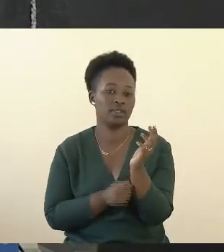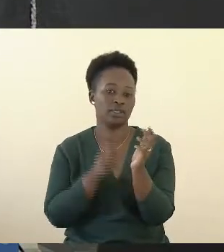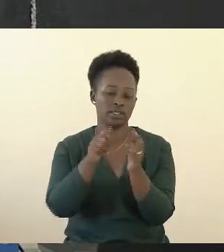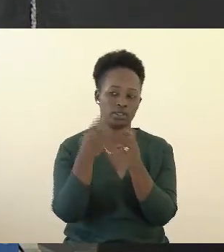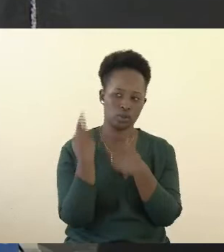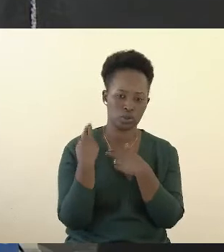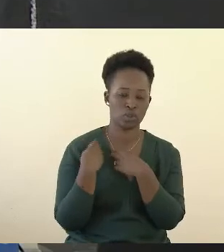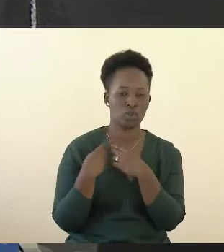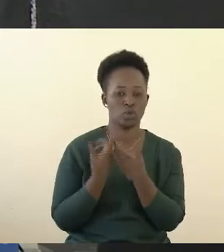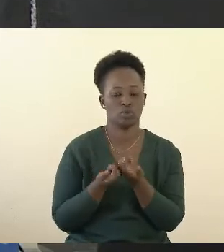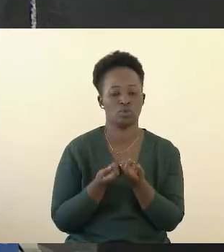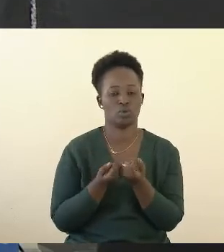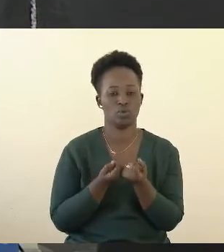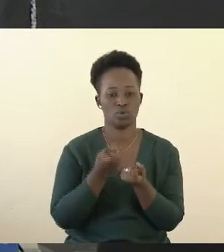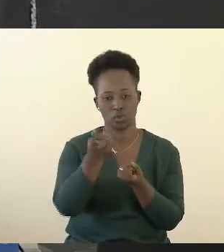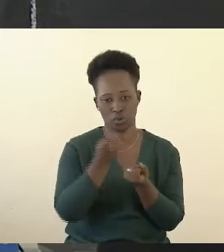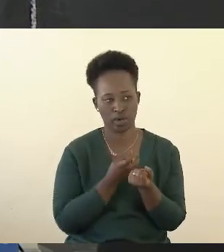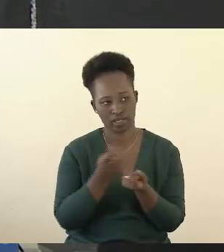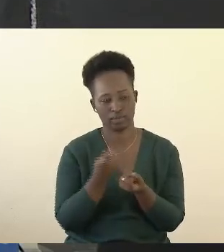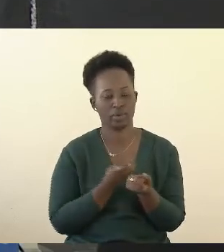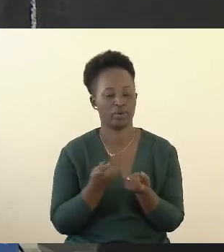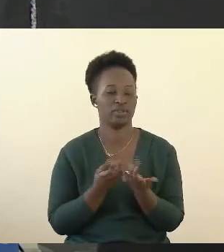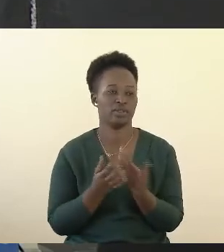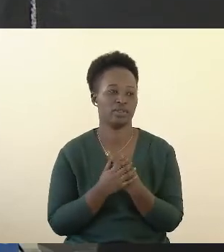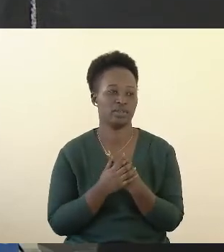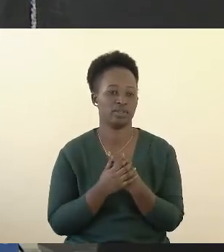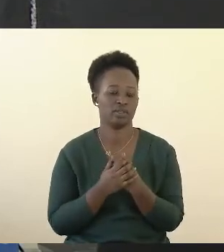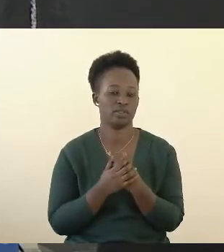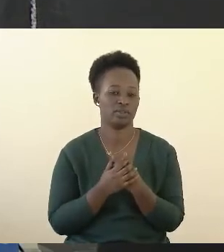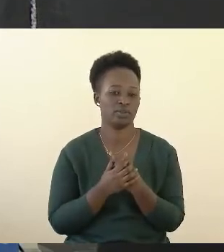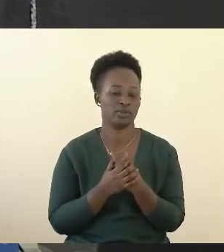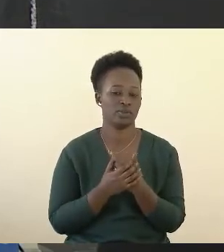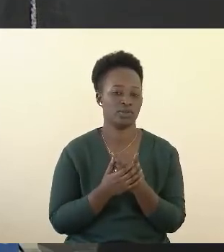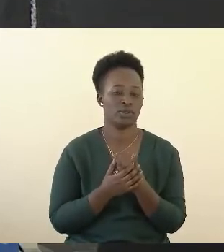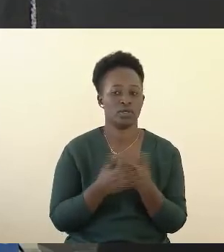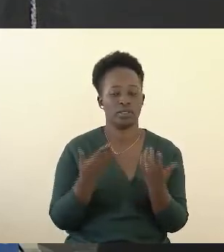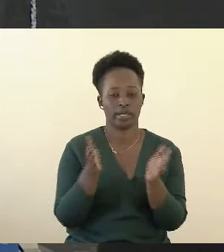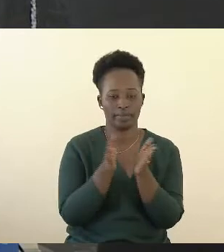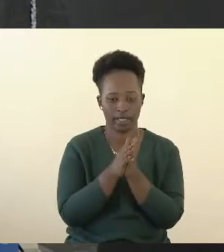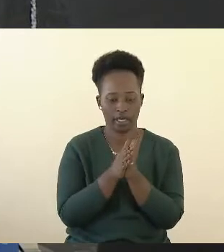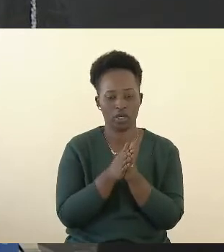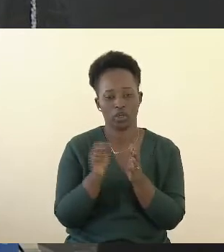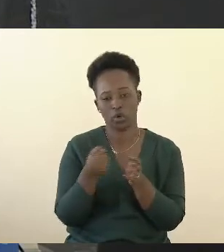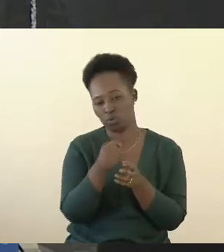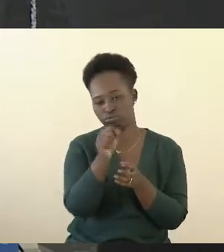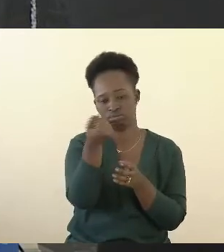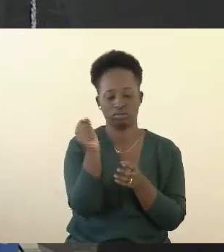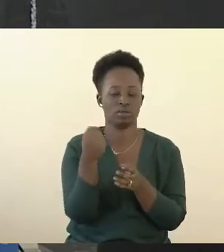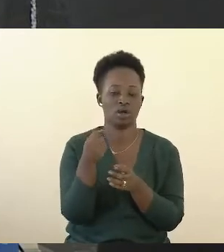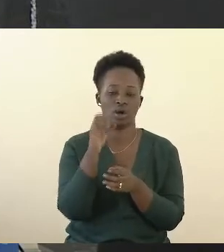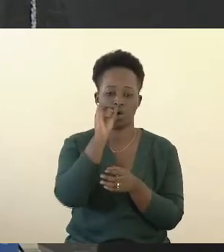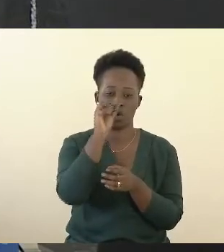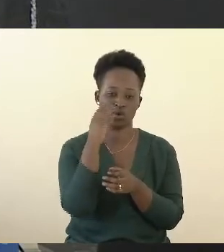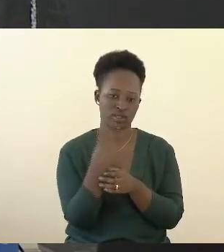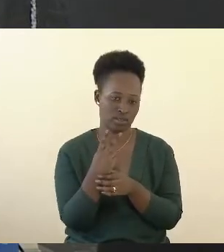to supply the skin with the nutrients as well as with oxygen. Because we know that these cells that are